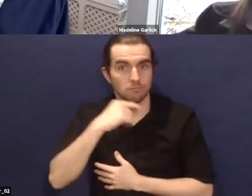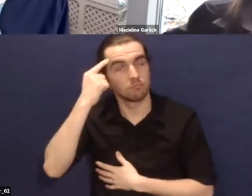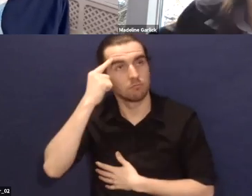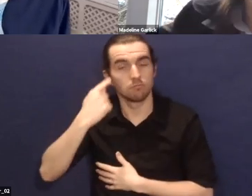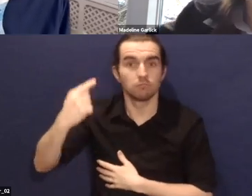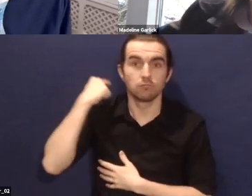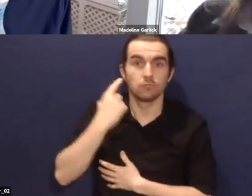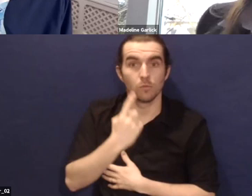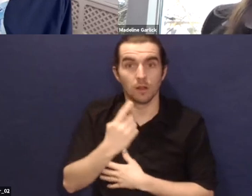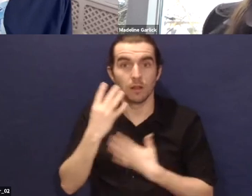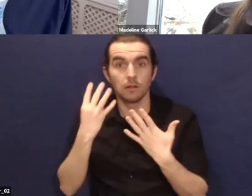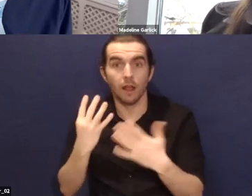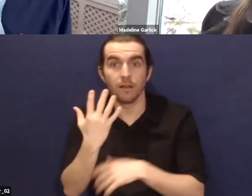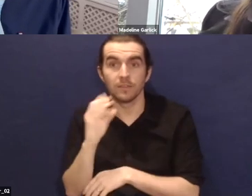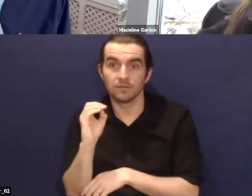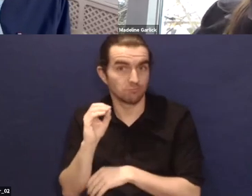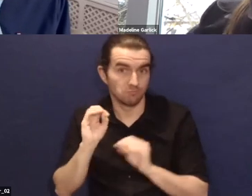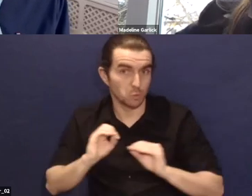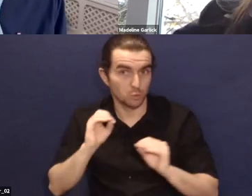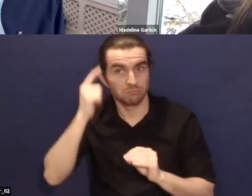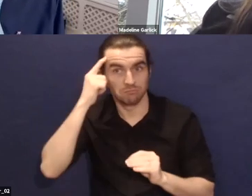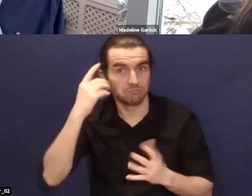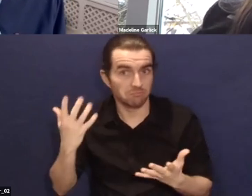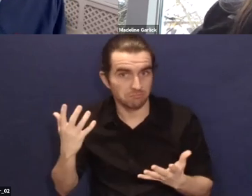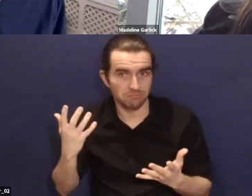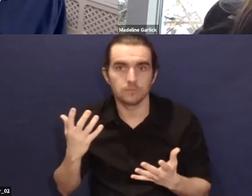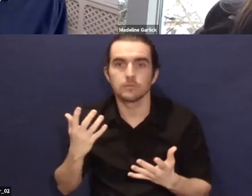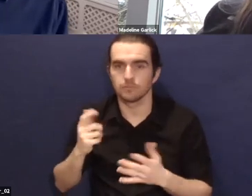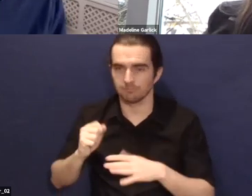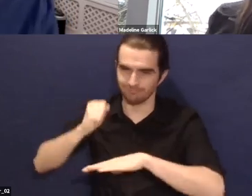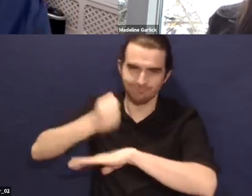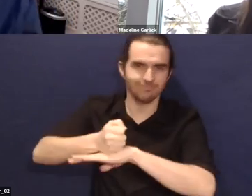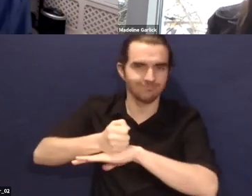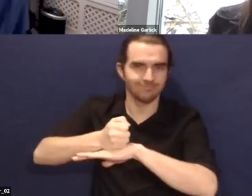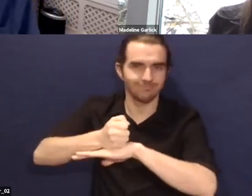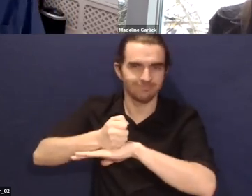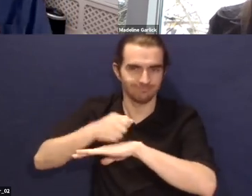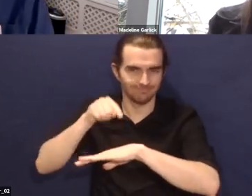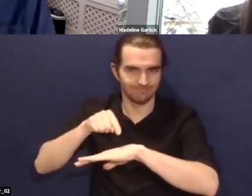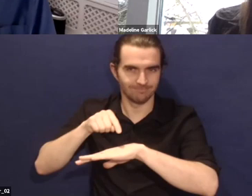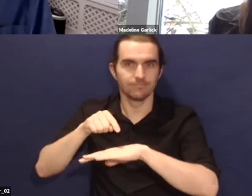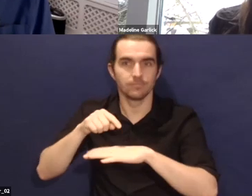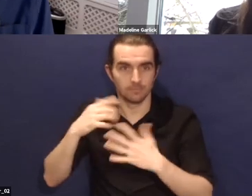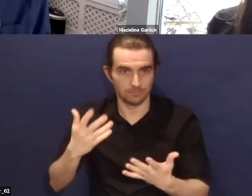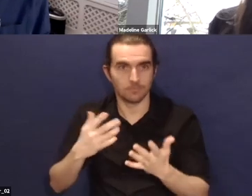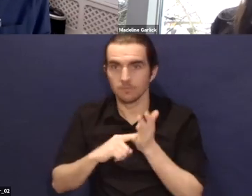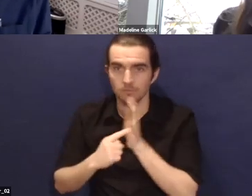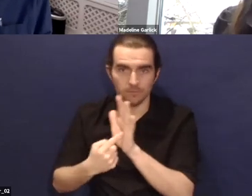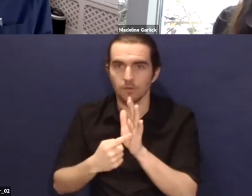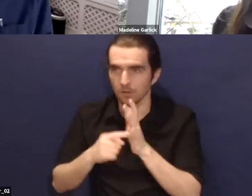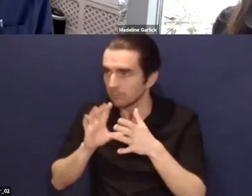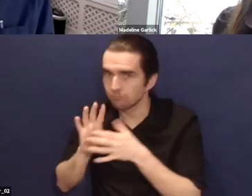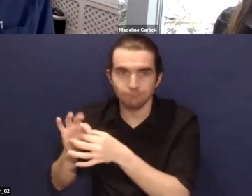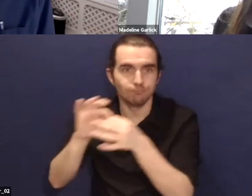drafted would be one of the major sort of ideas that UNHCR has